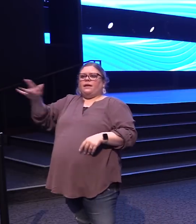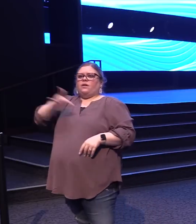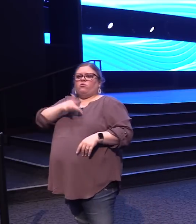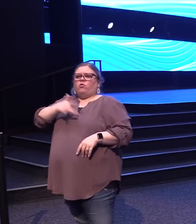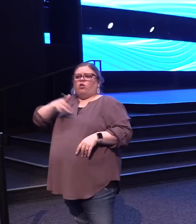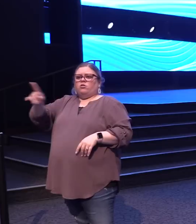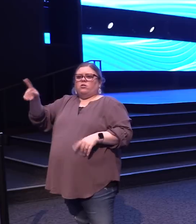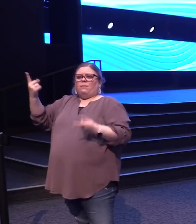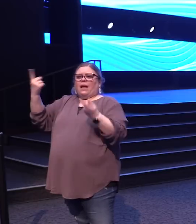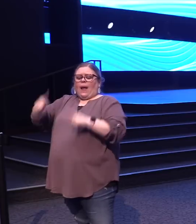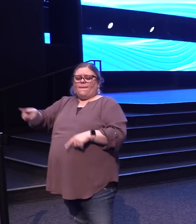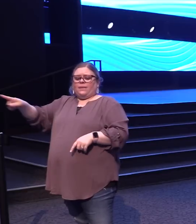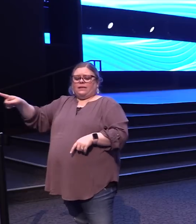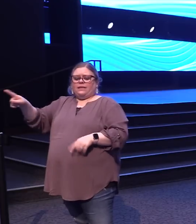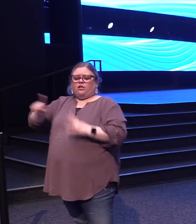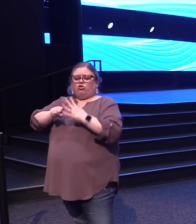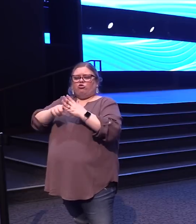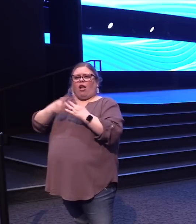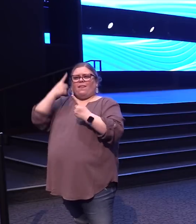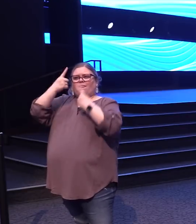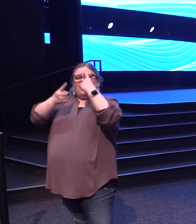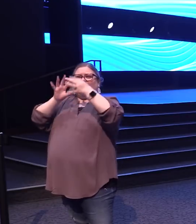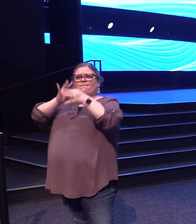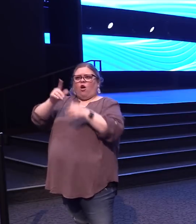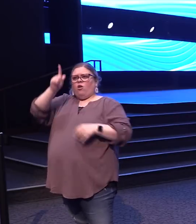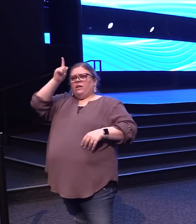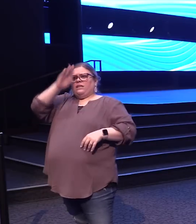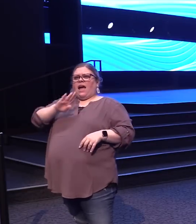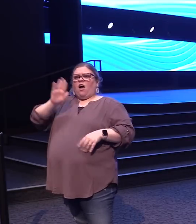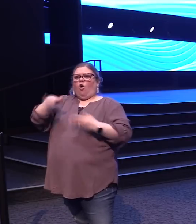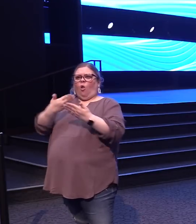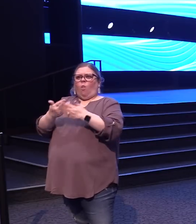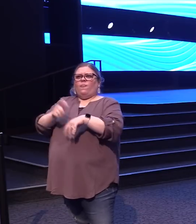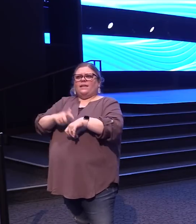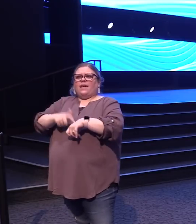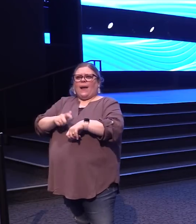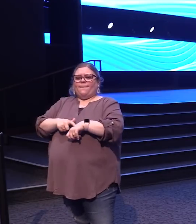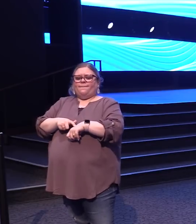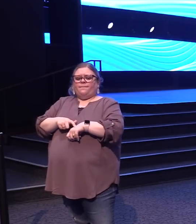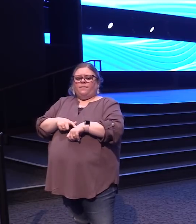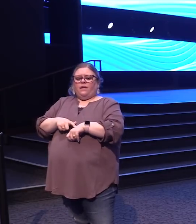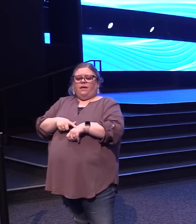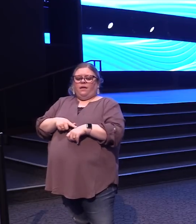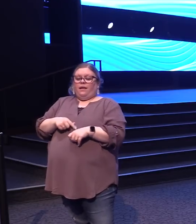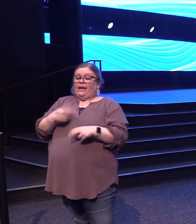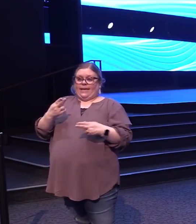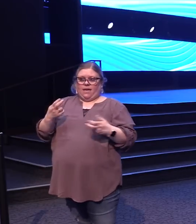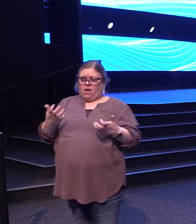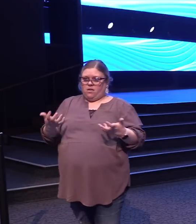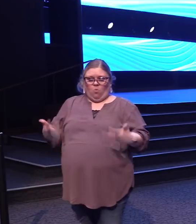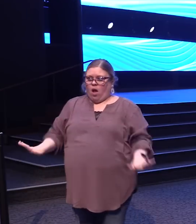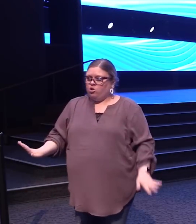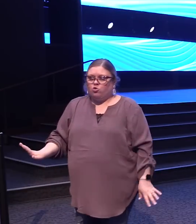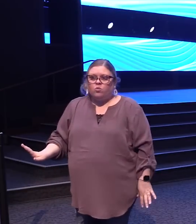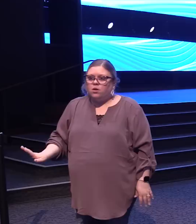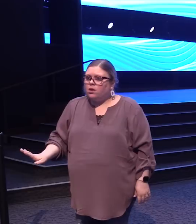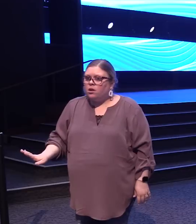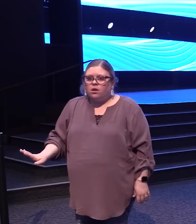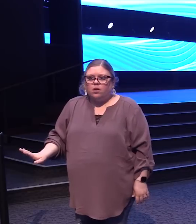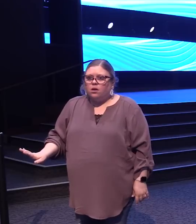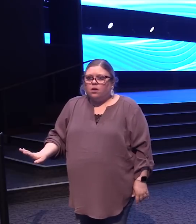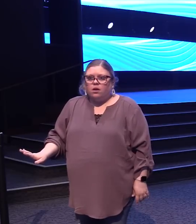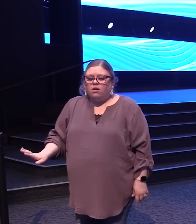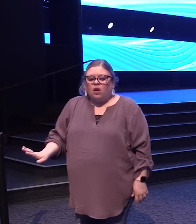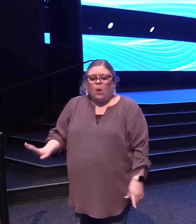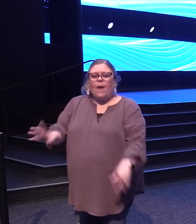Nils. He starts thinking about God all the time. Now, he doesn't want to, but he